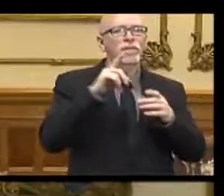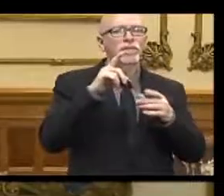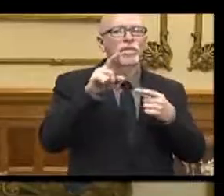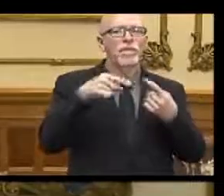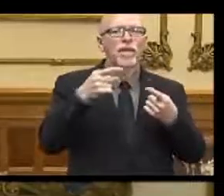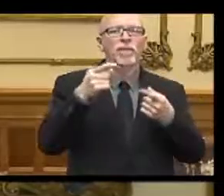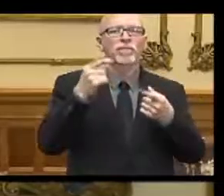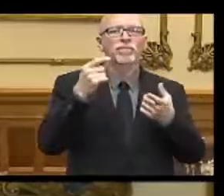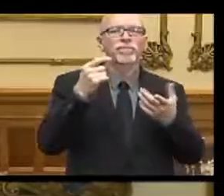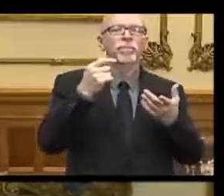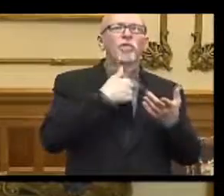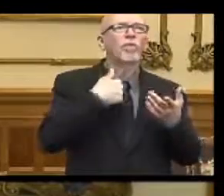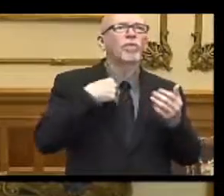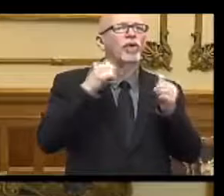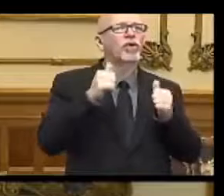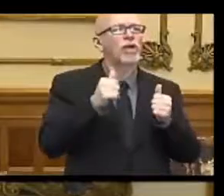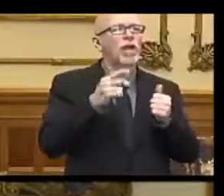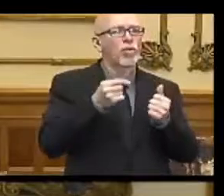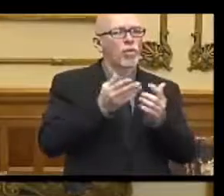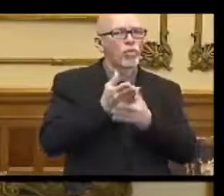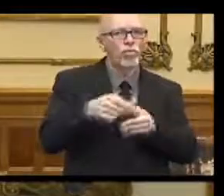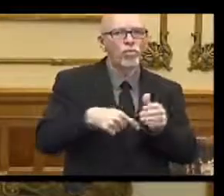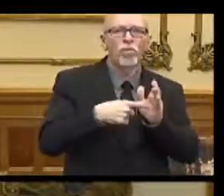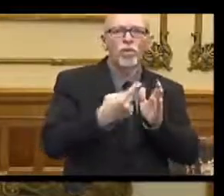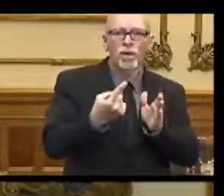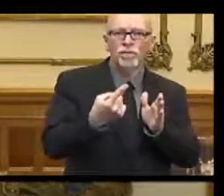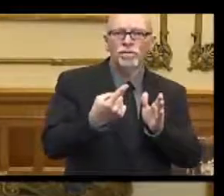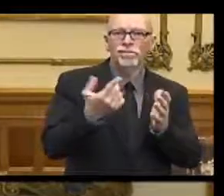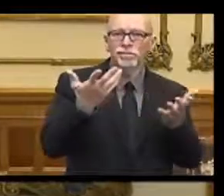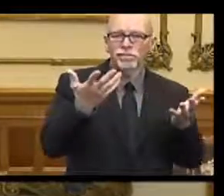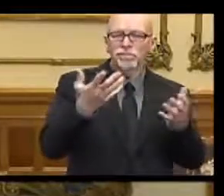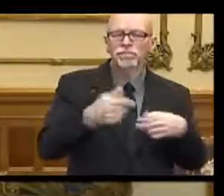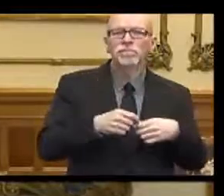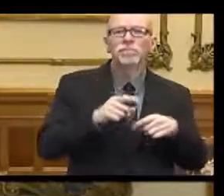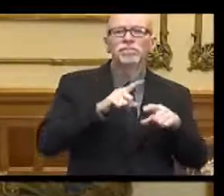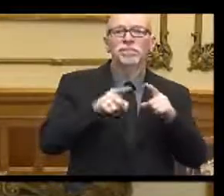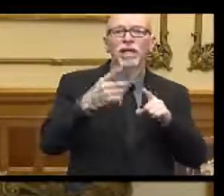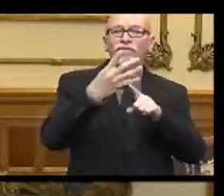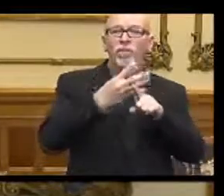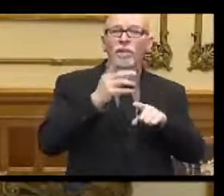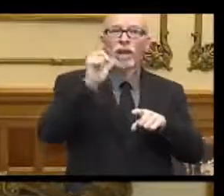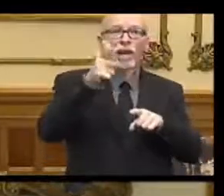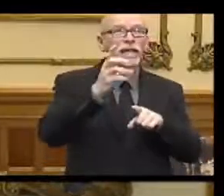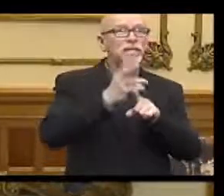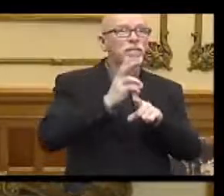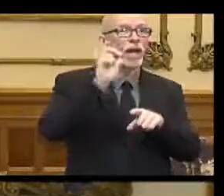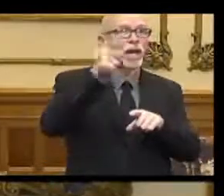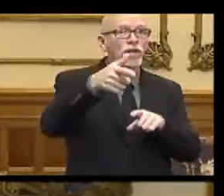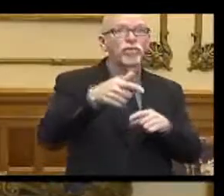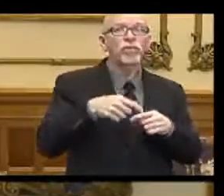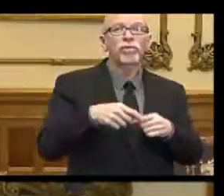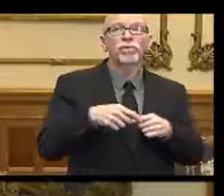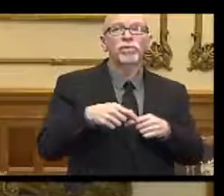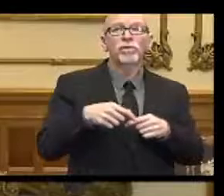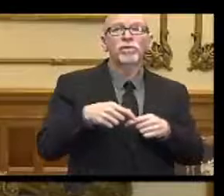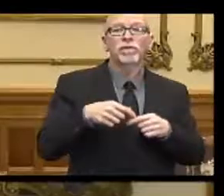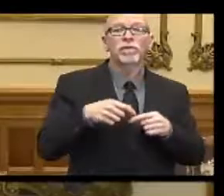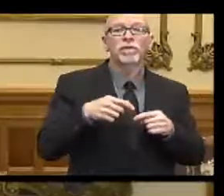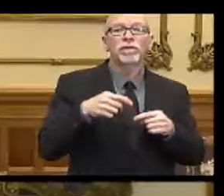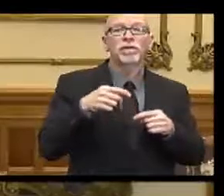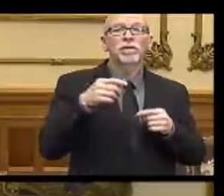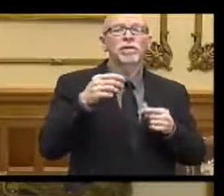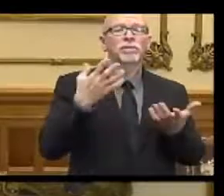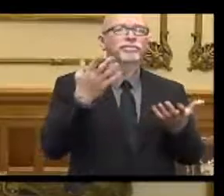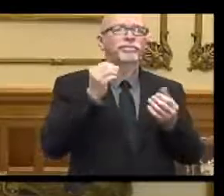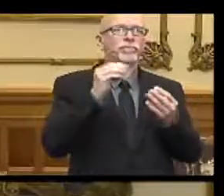of, I think we can go through this once, but 4 months from now, 6 months from now, when obviously no one